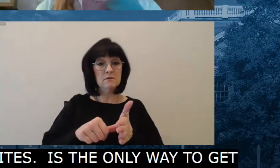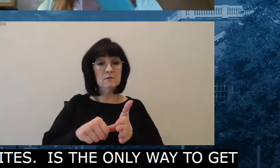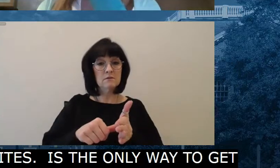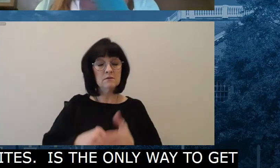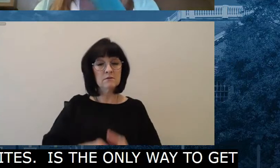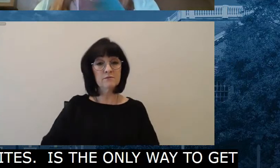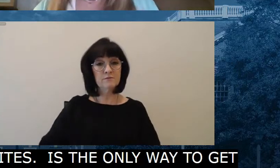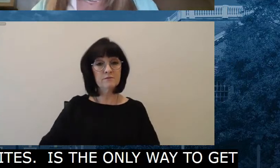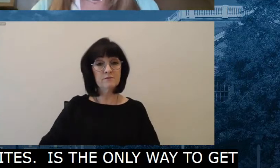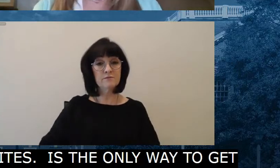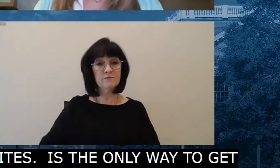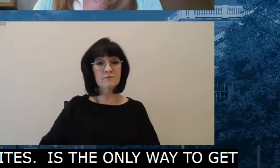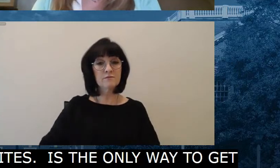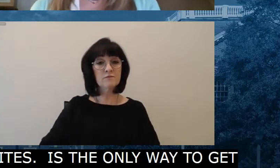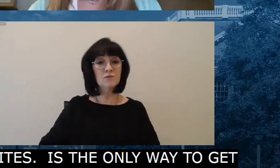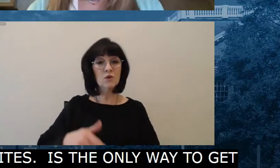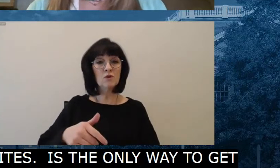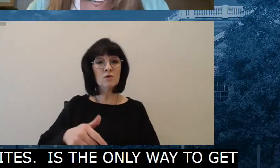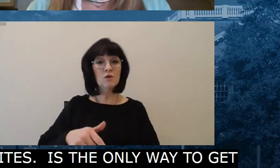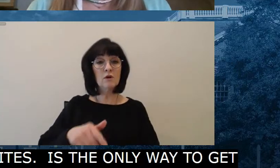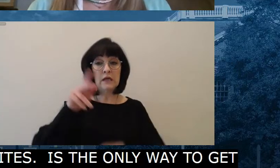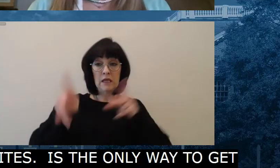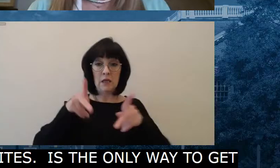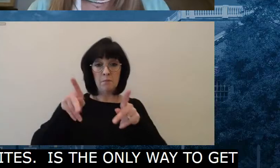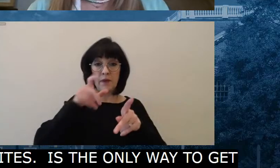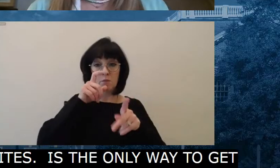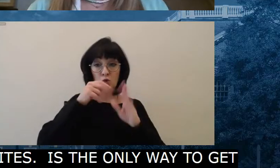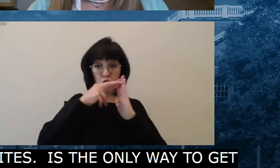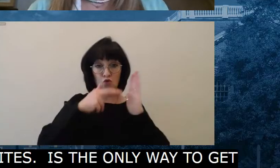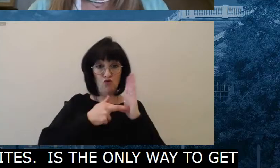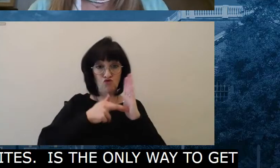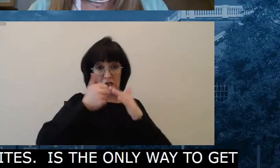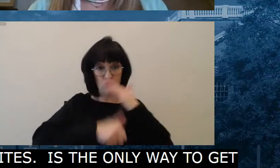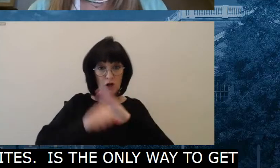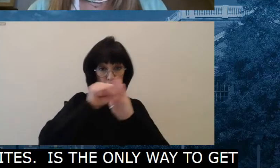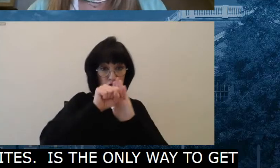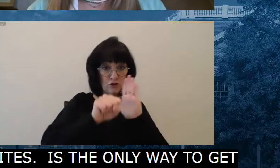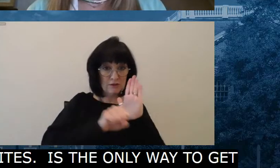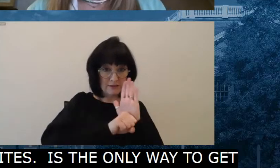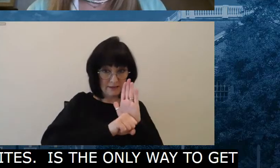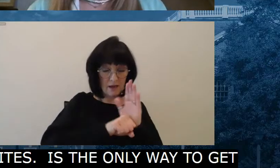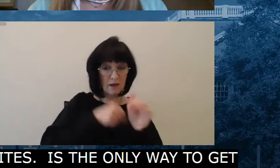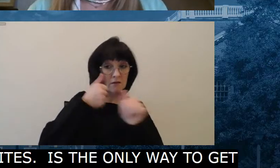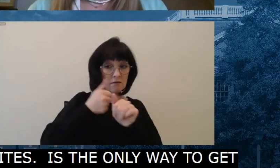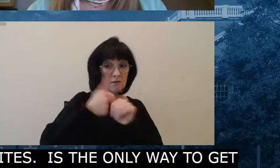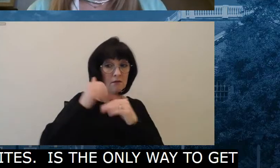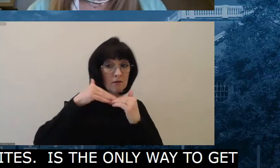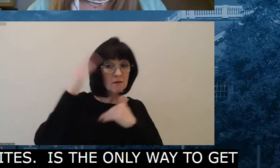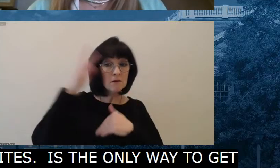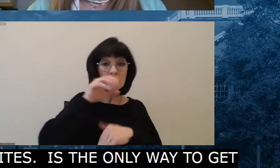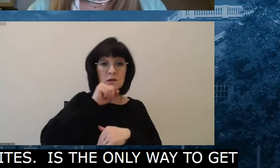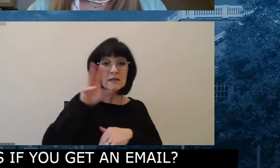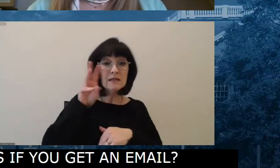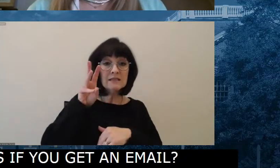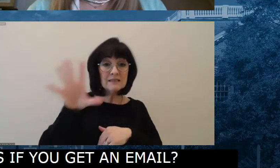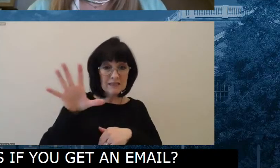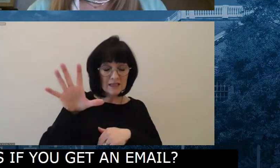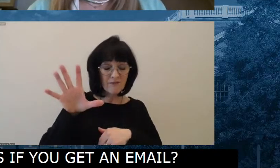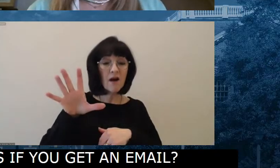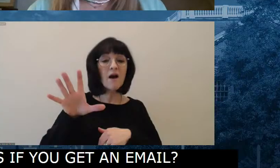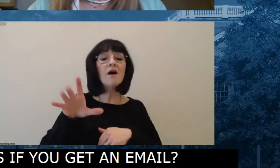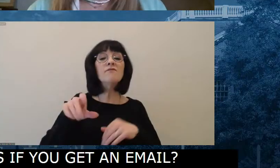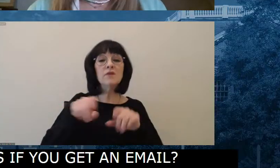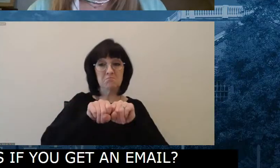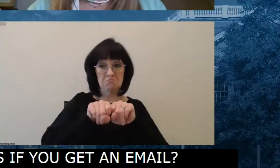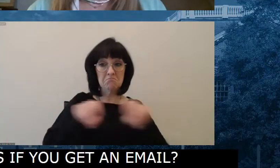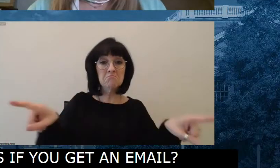a URL to individuals that have registered in the state and they have been over the age of 65. That link got to some people, especially last